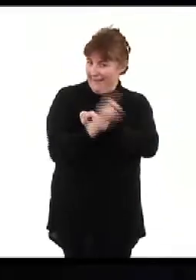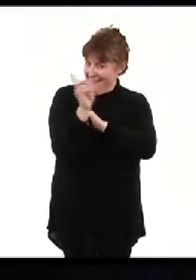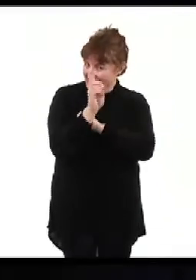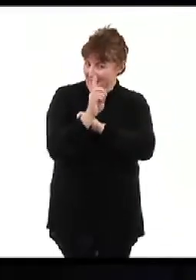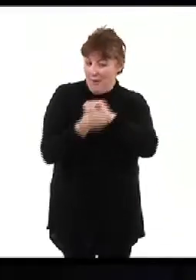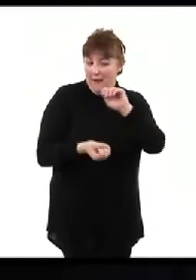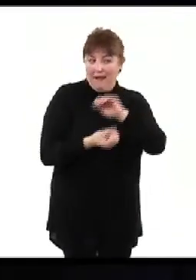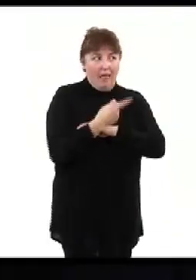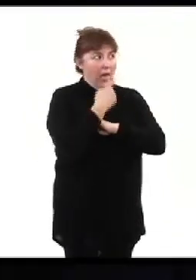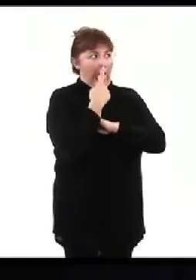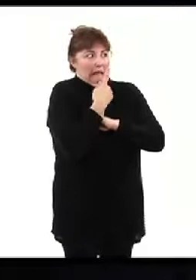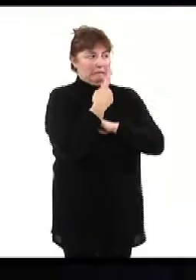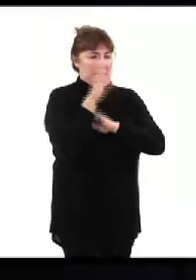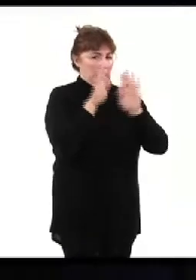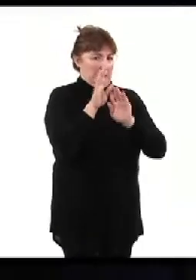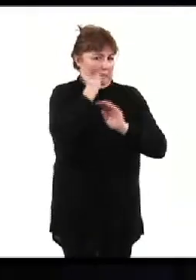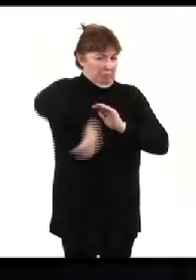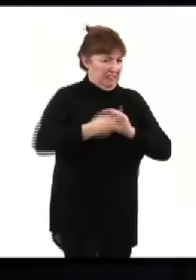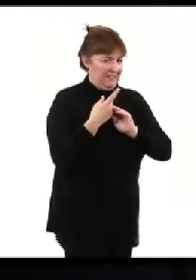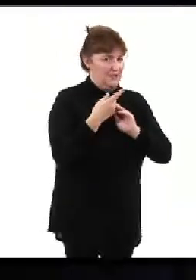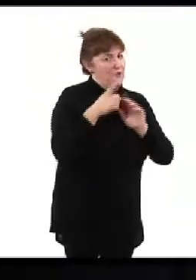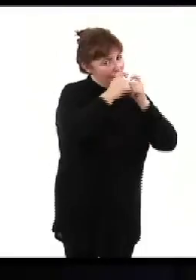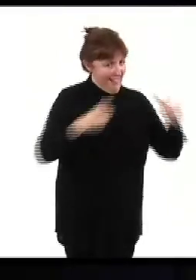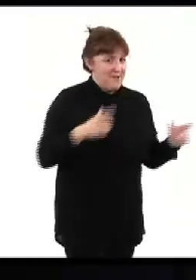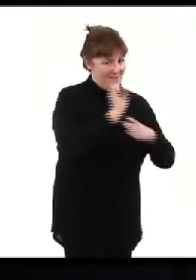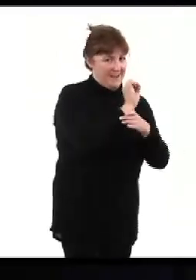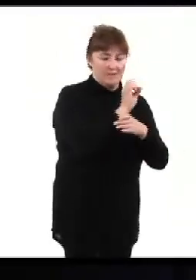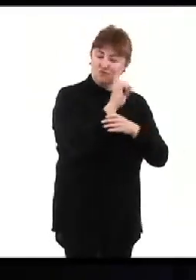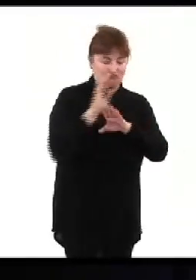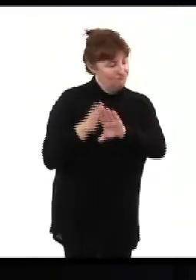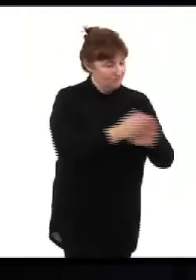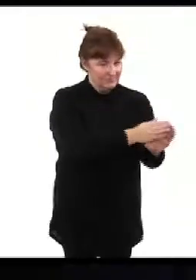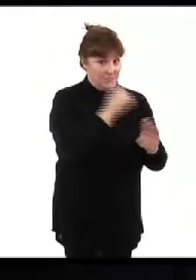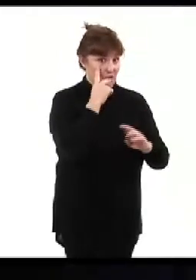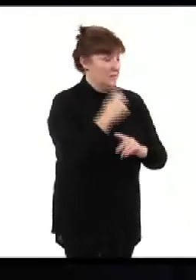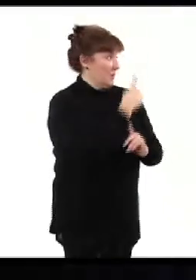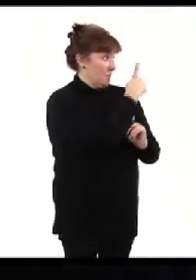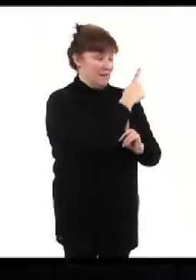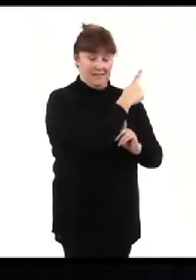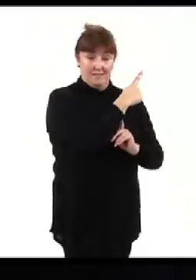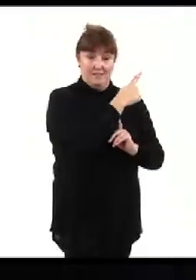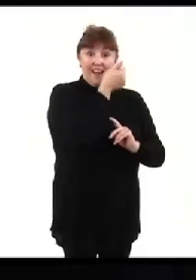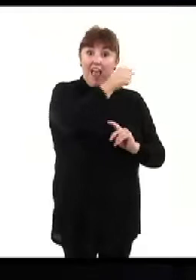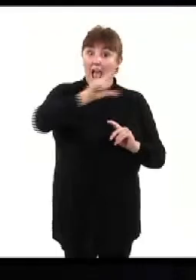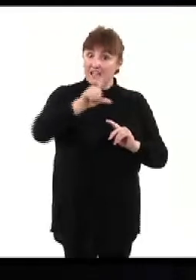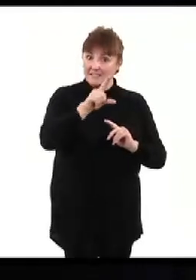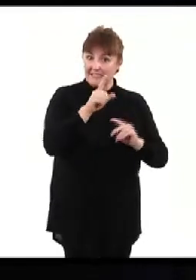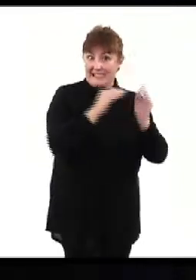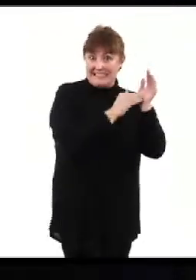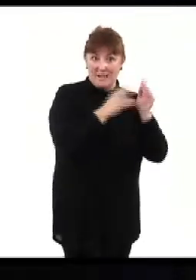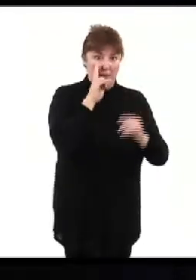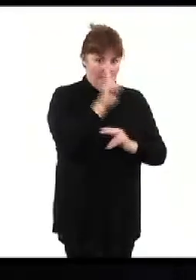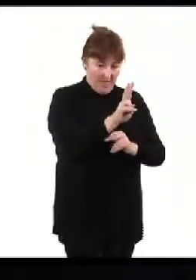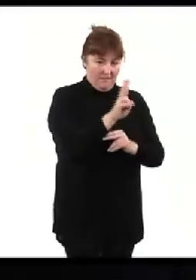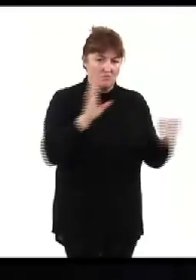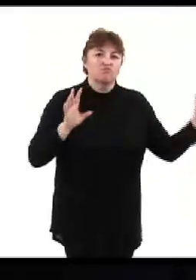pantomimes. So I'll show you the ASL sign for sweep, which is what goes with broom, and eat, which is the verb that is